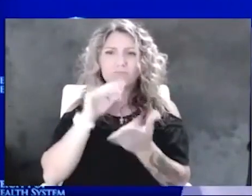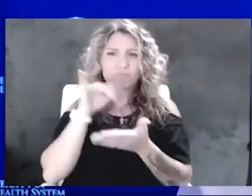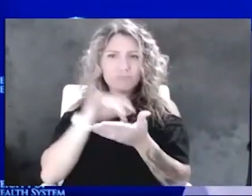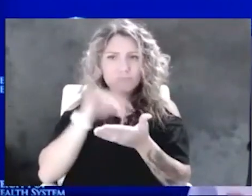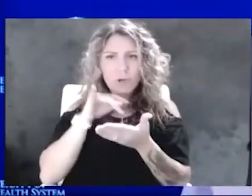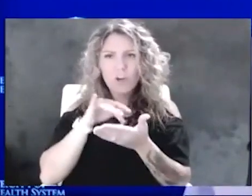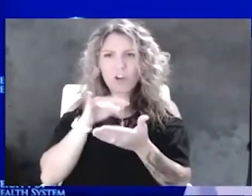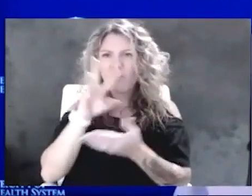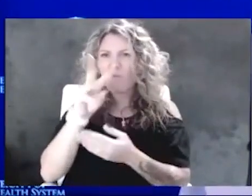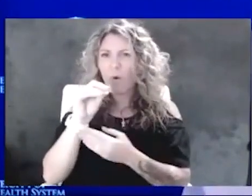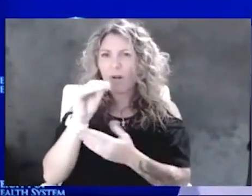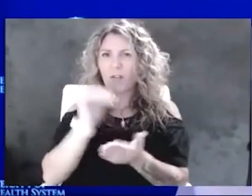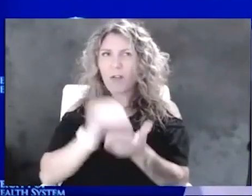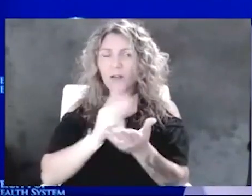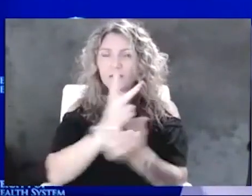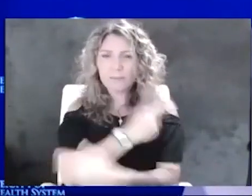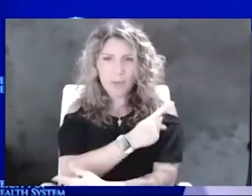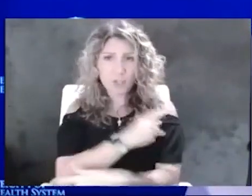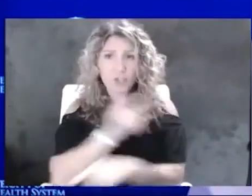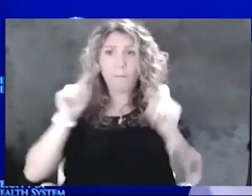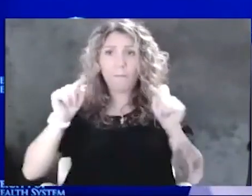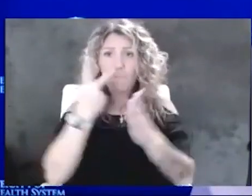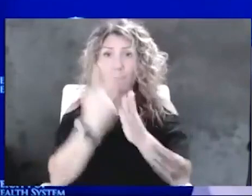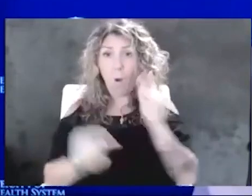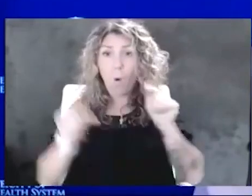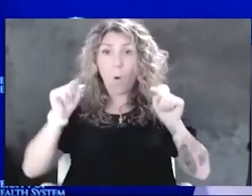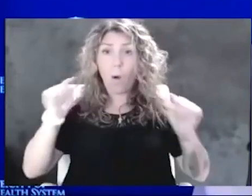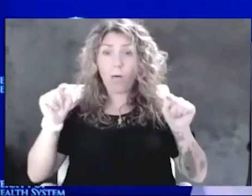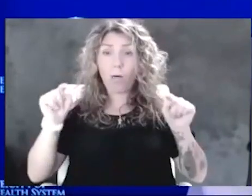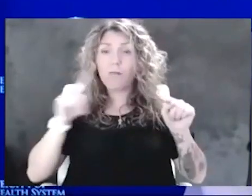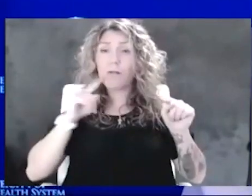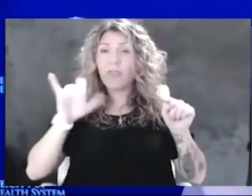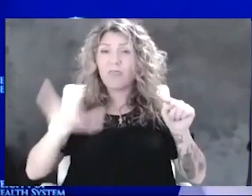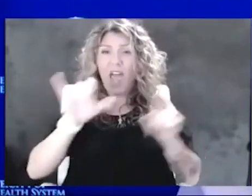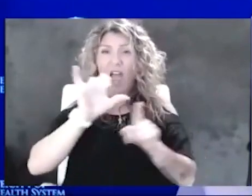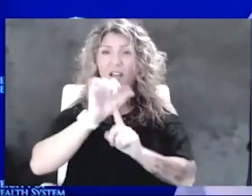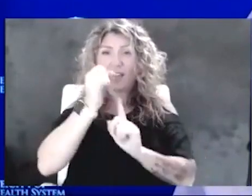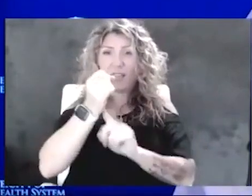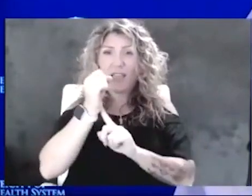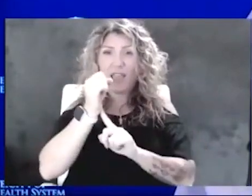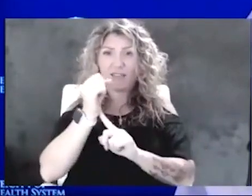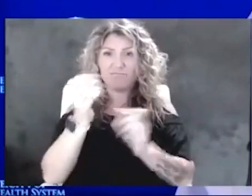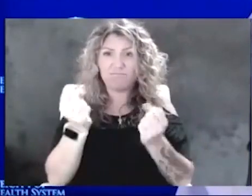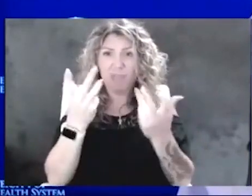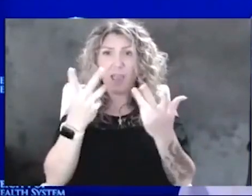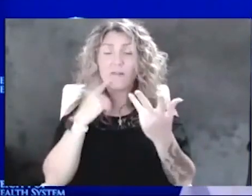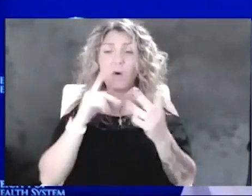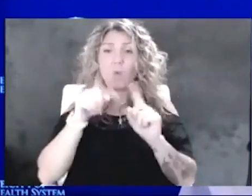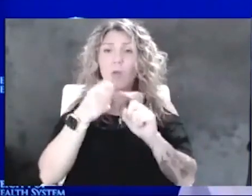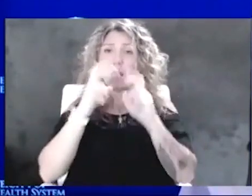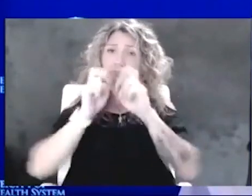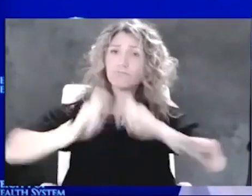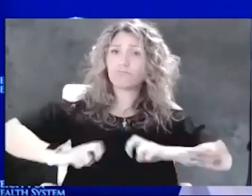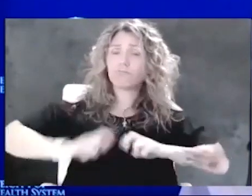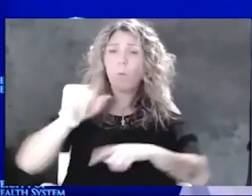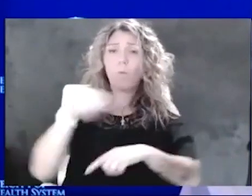infections. And even in that caseload, when they broke it down, only 4% of those